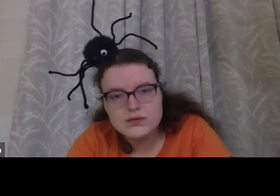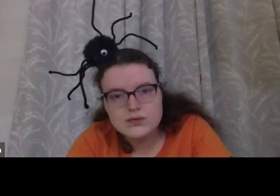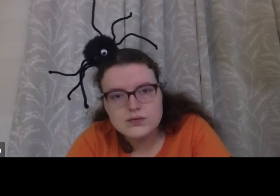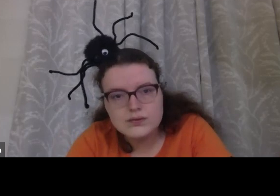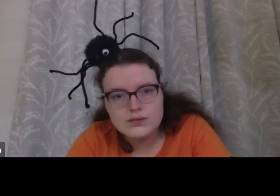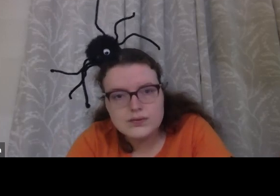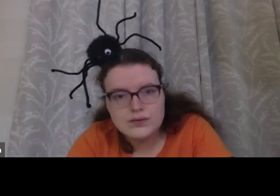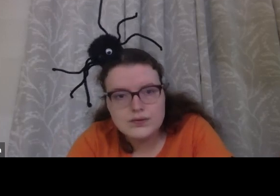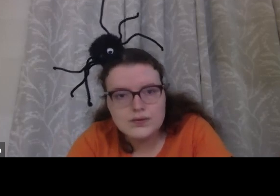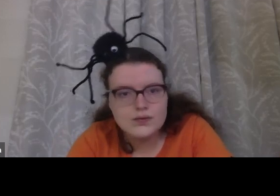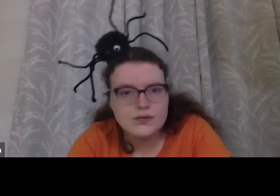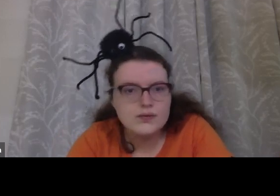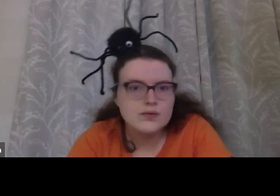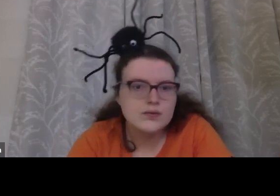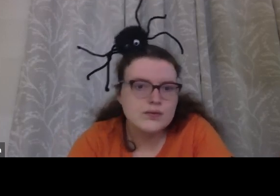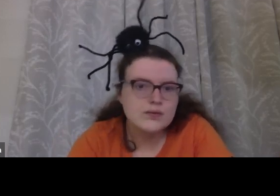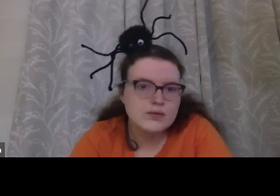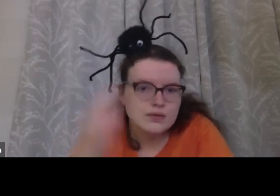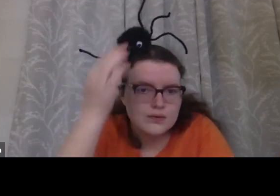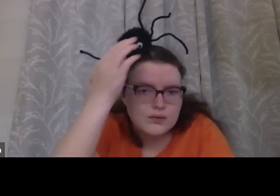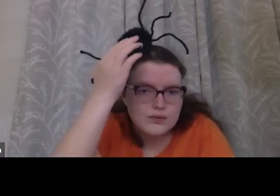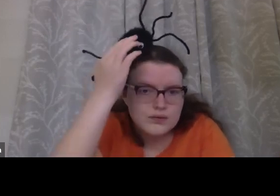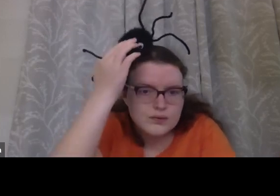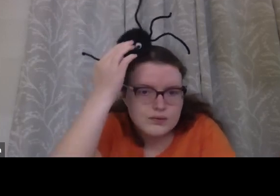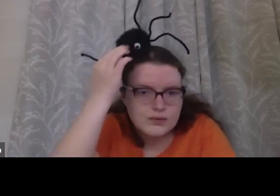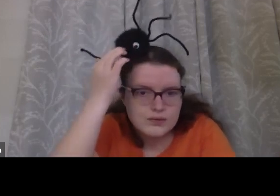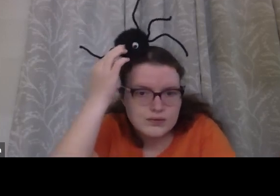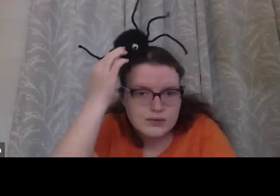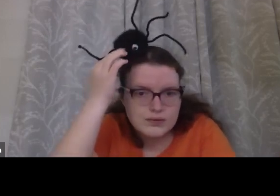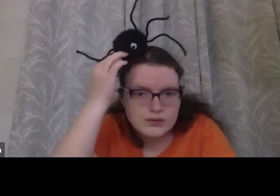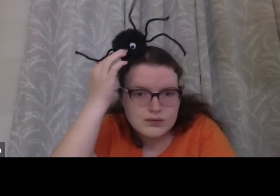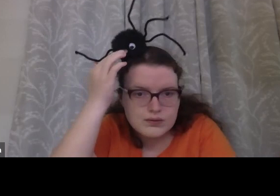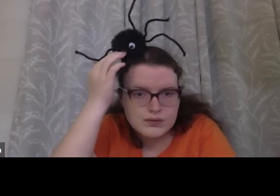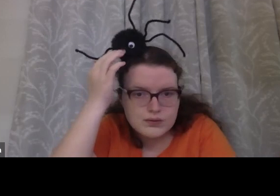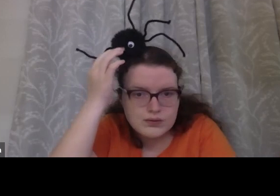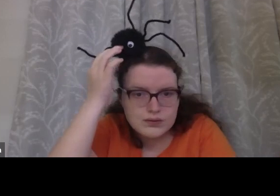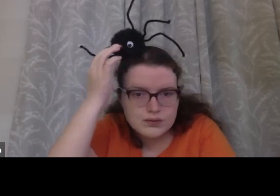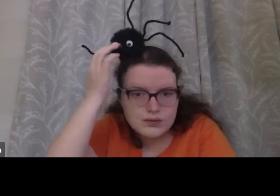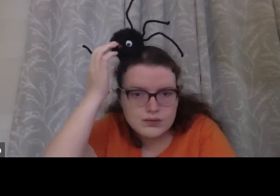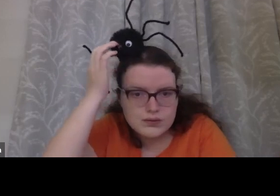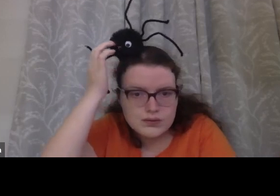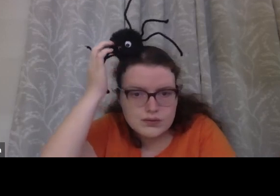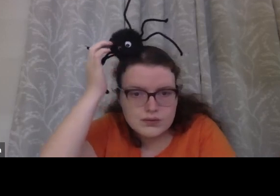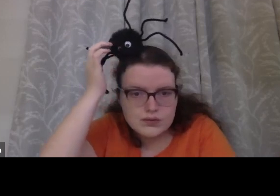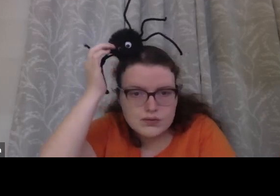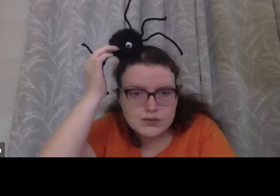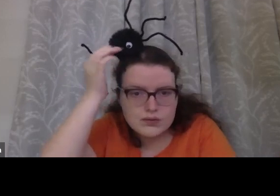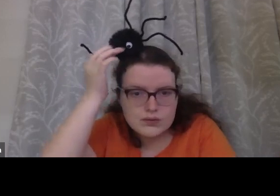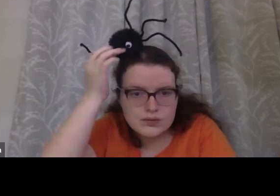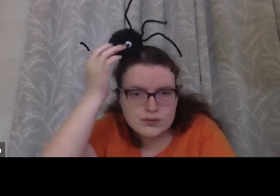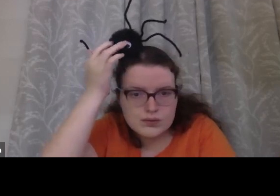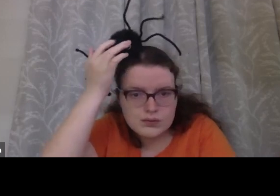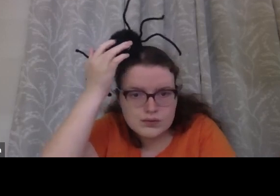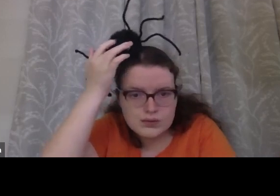did need, but it isn't like all they needed, or maybe it's something they already had in place, but they need something